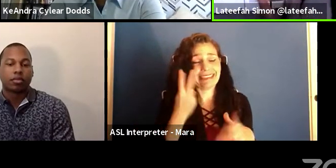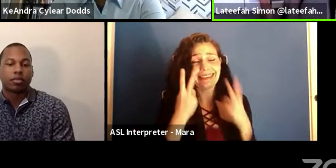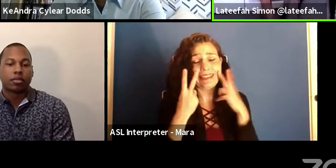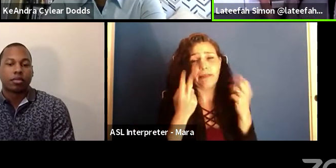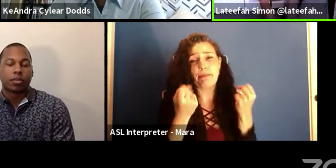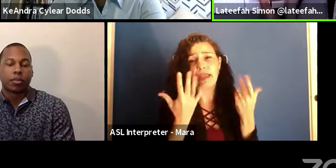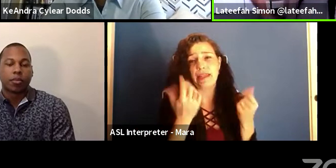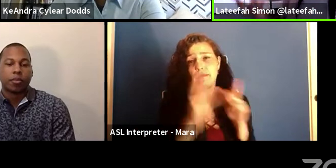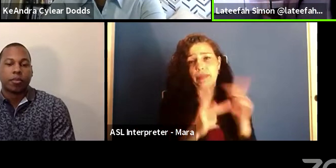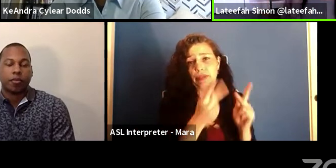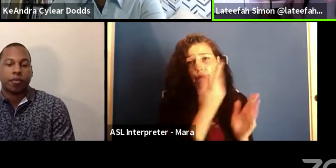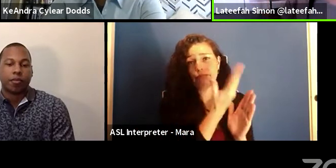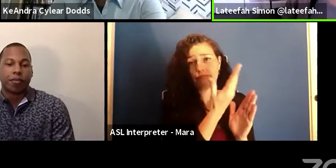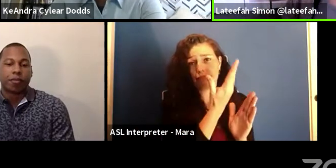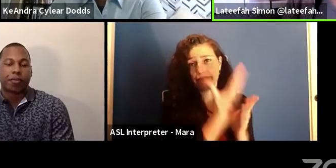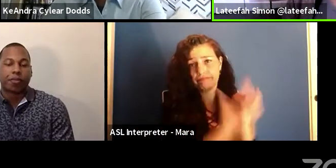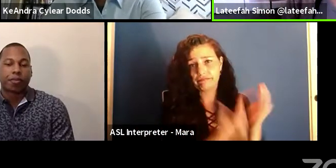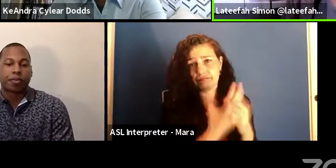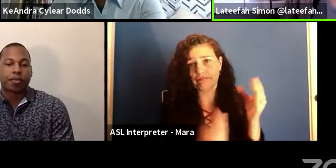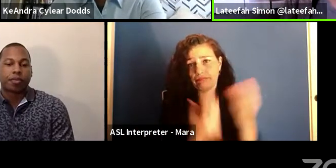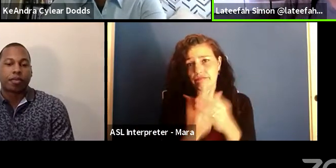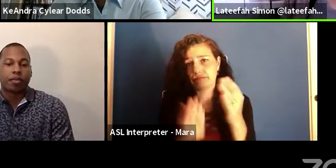world, you see police.